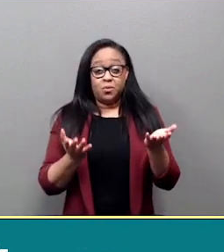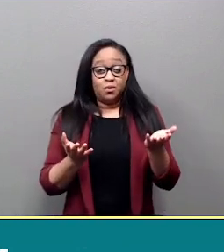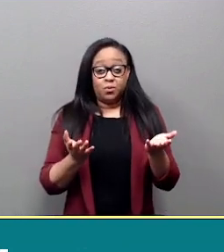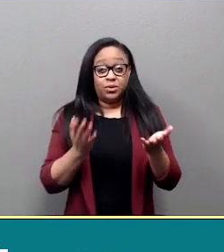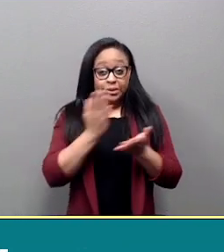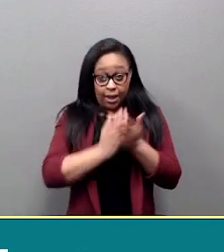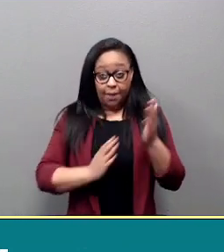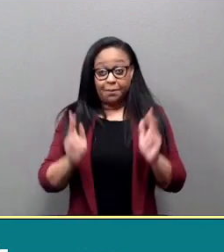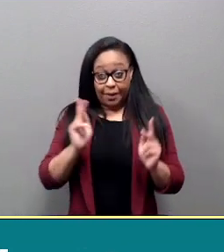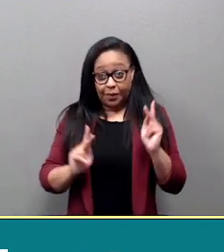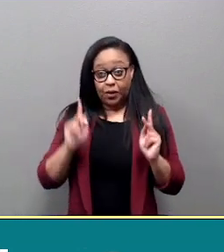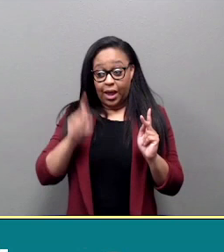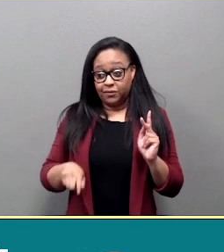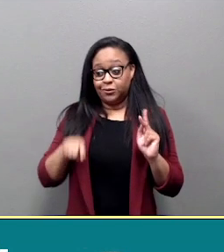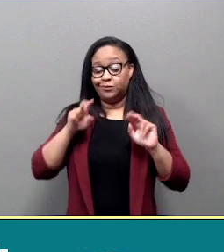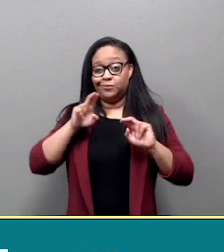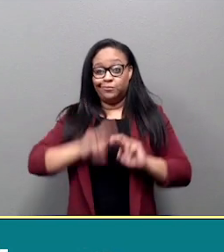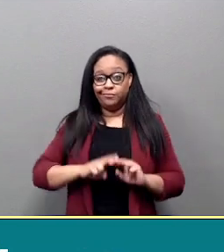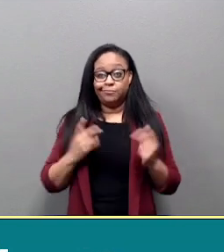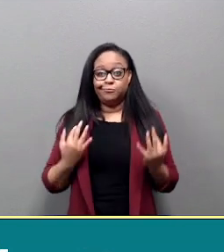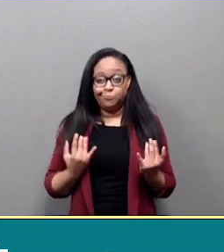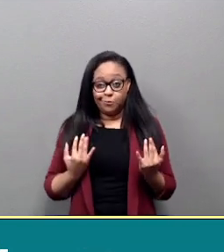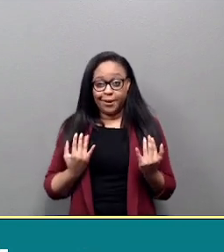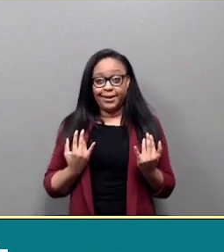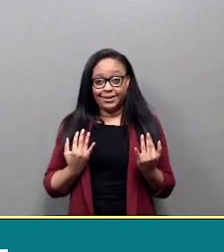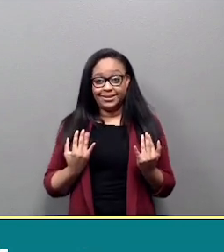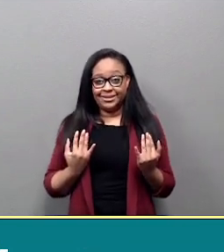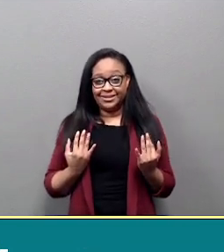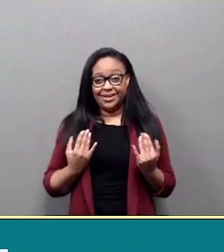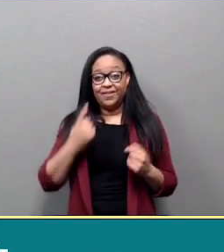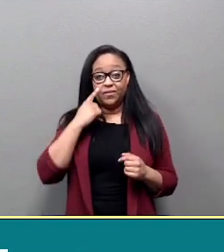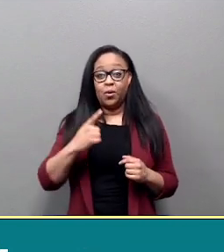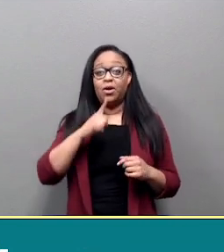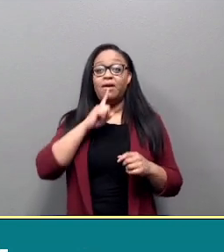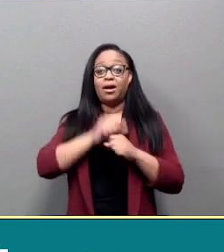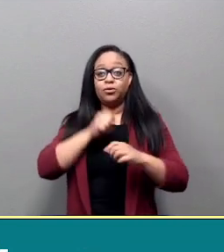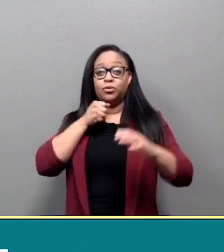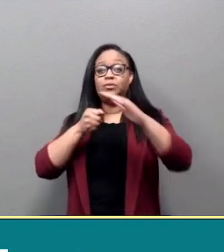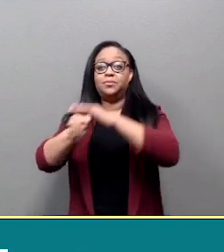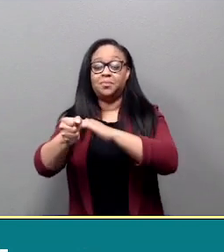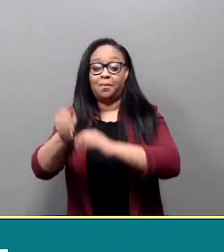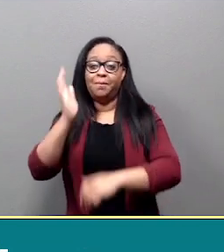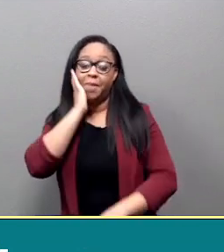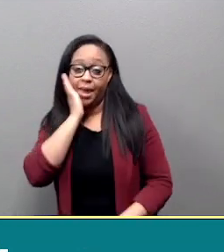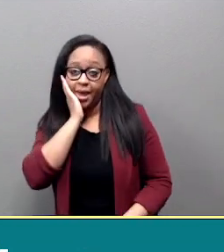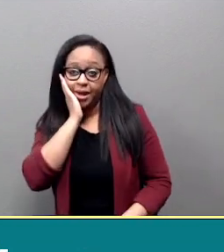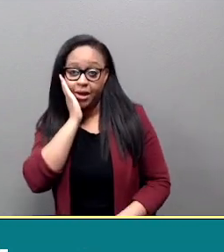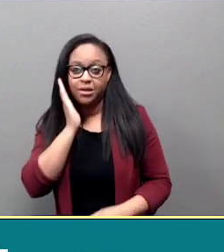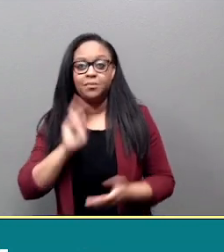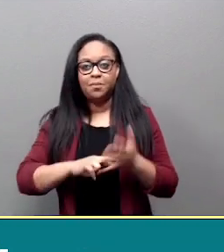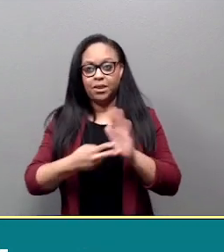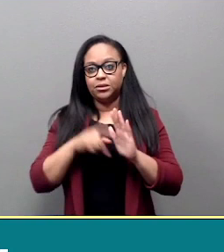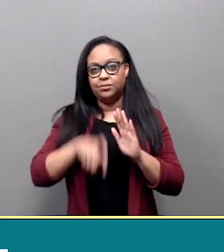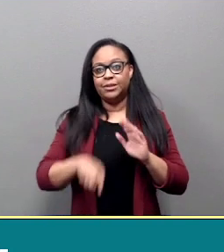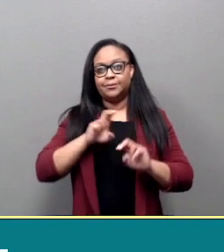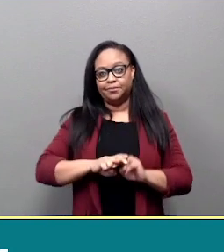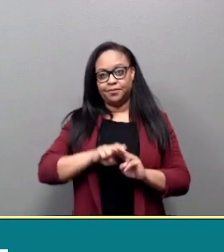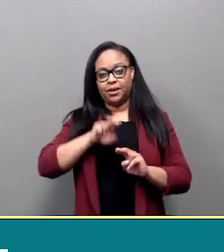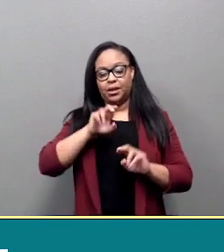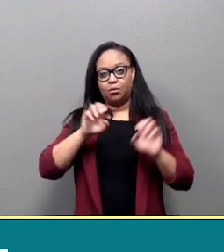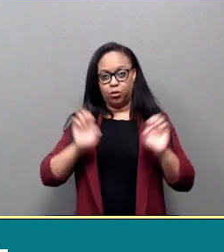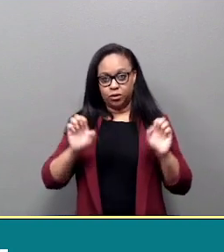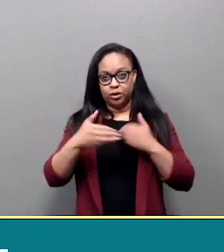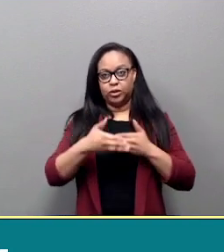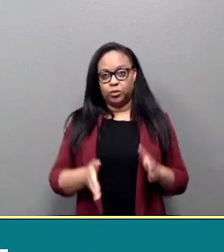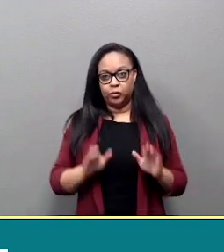for emergency room, waiting within our emergency room for. Now, remembering UNM Health System provides a unique service